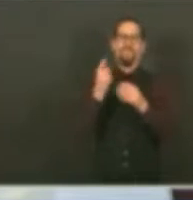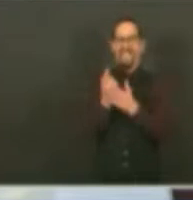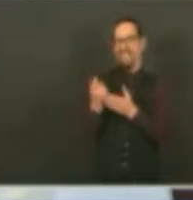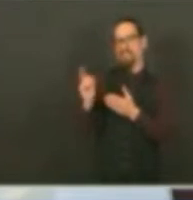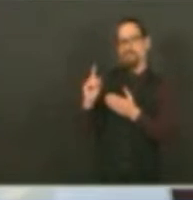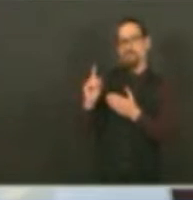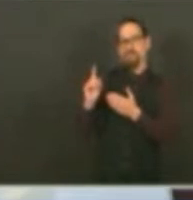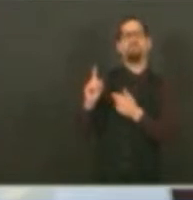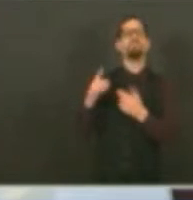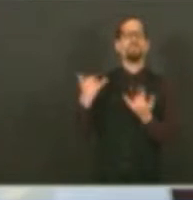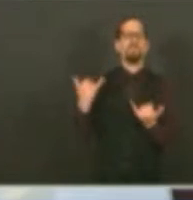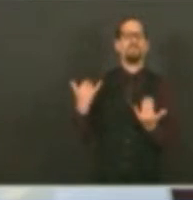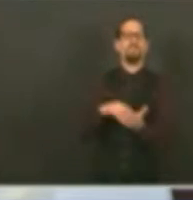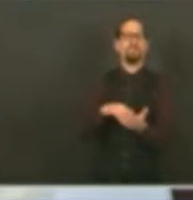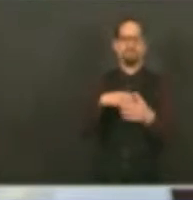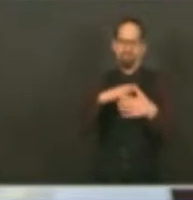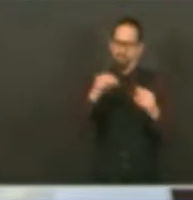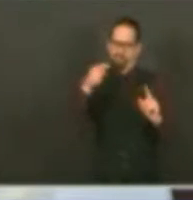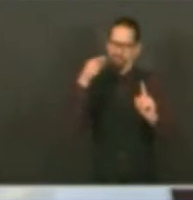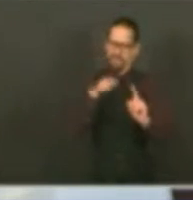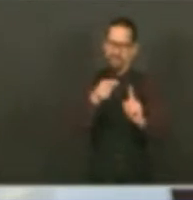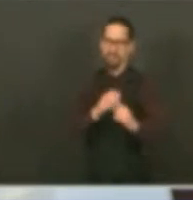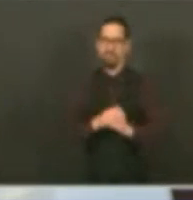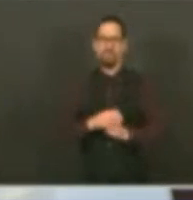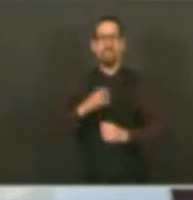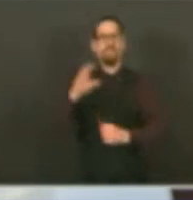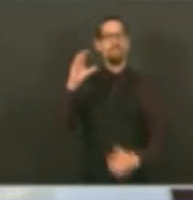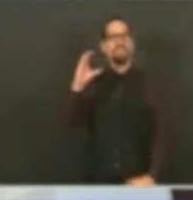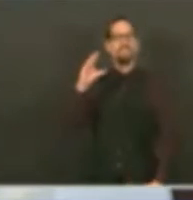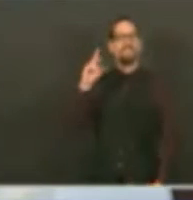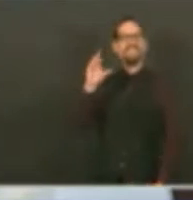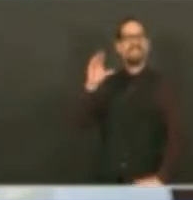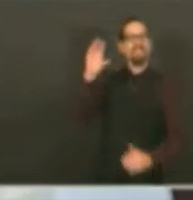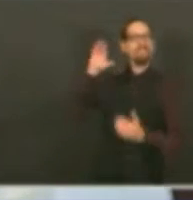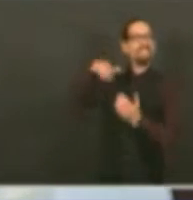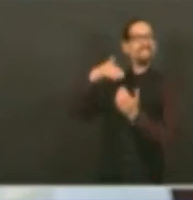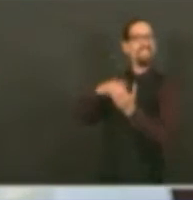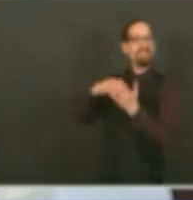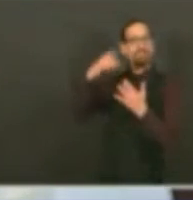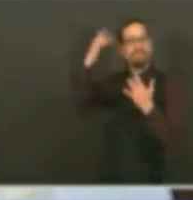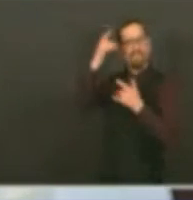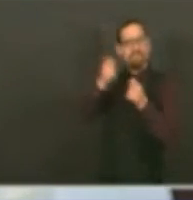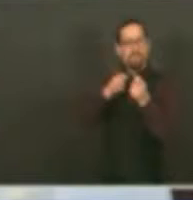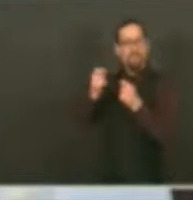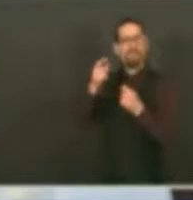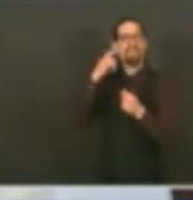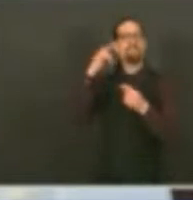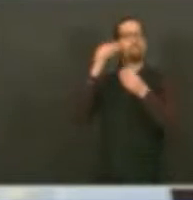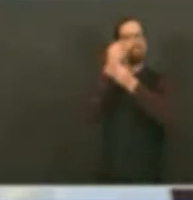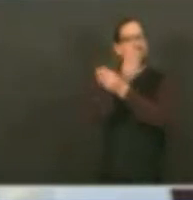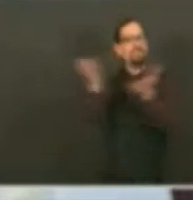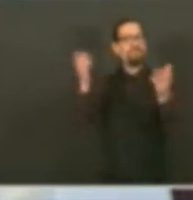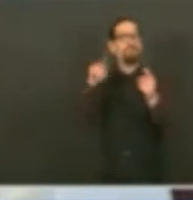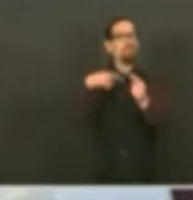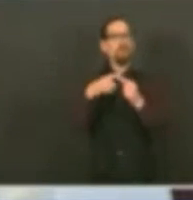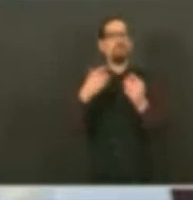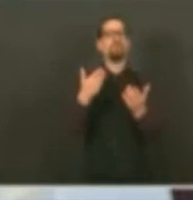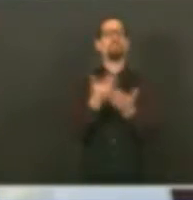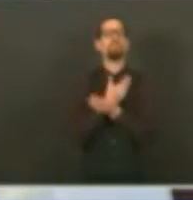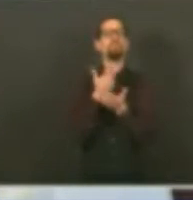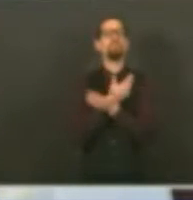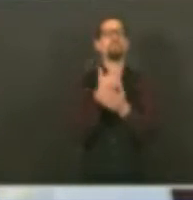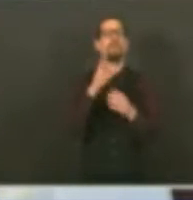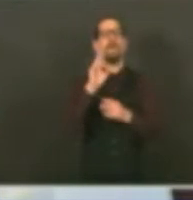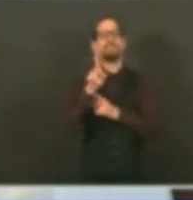Disease Control and Prevention has posted some new information on quarantining, as I had shared. This updated guidance